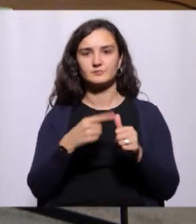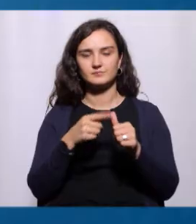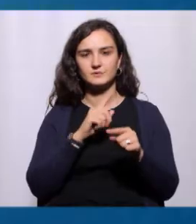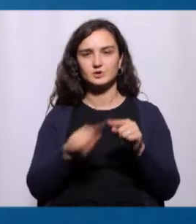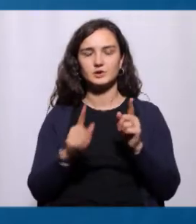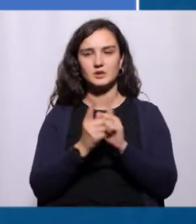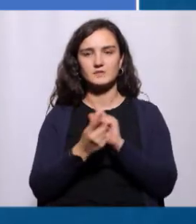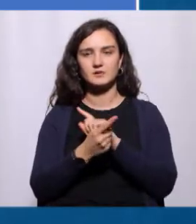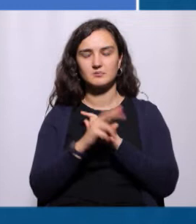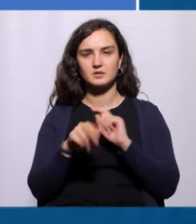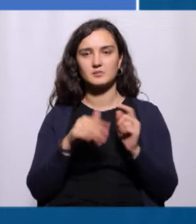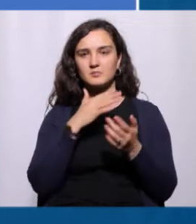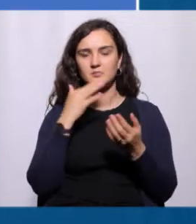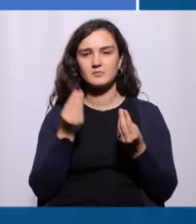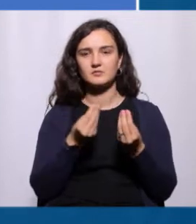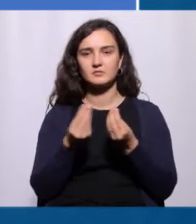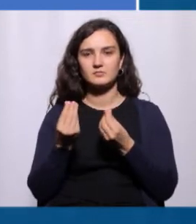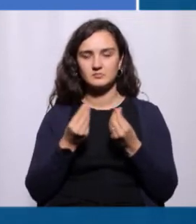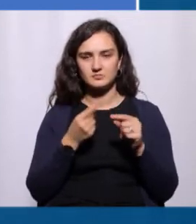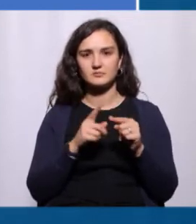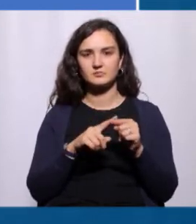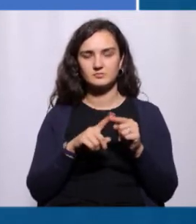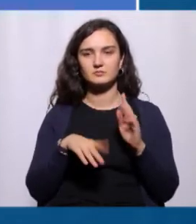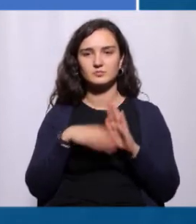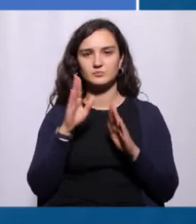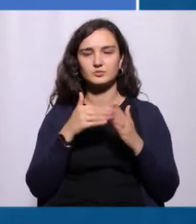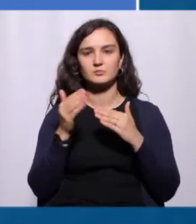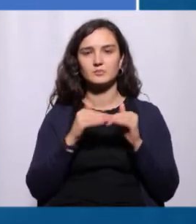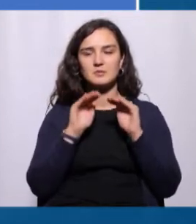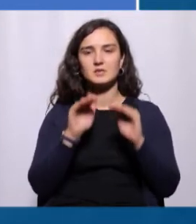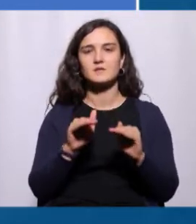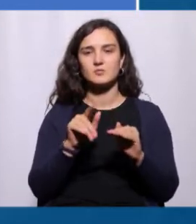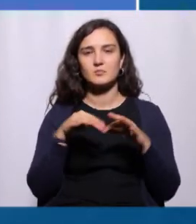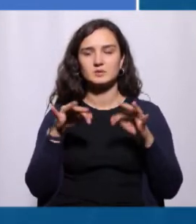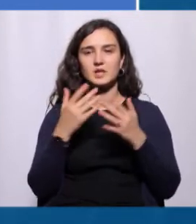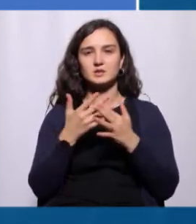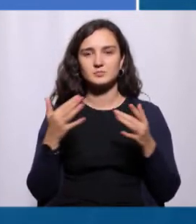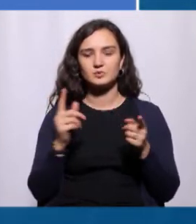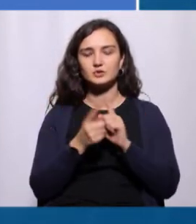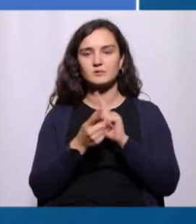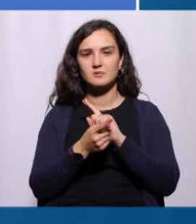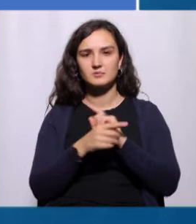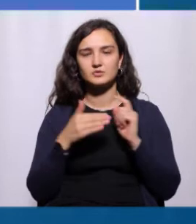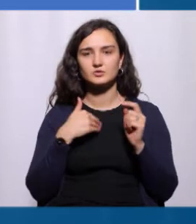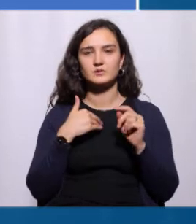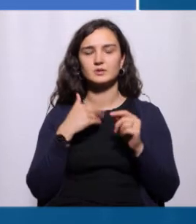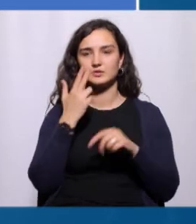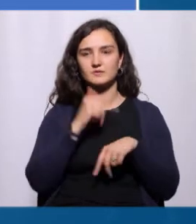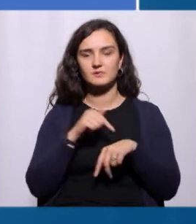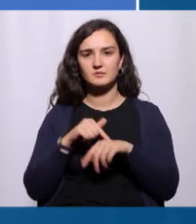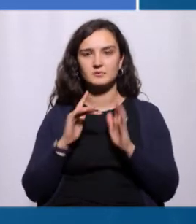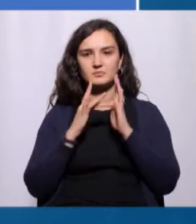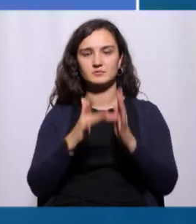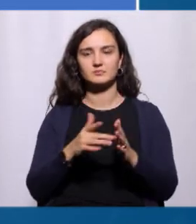quickly changing and more money allows more accessibility of transport that changes our habits of